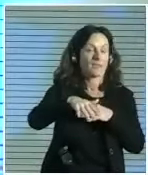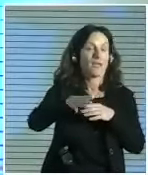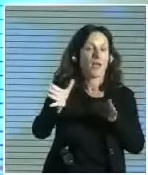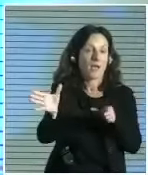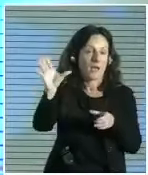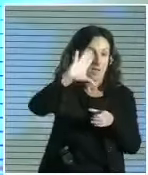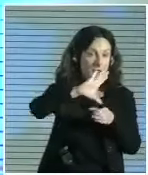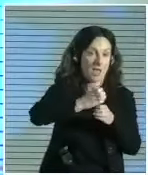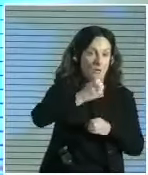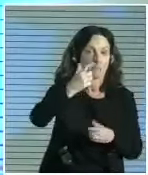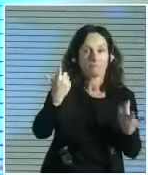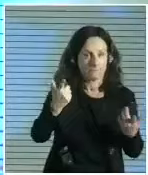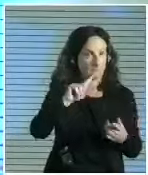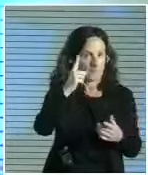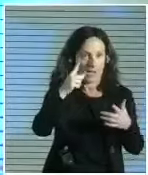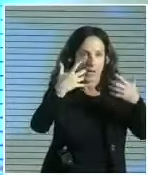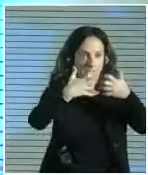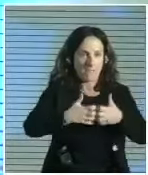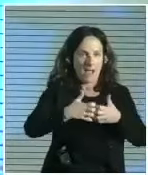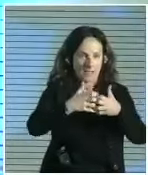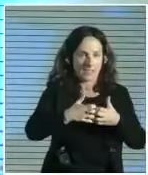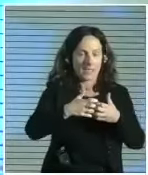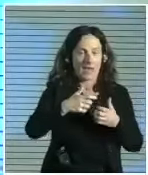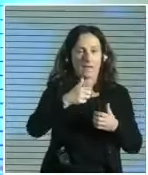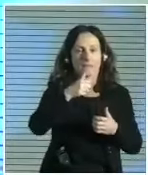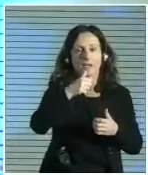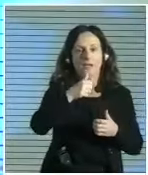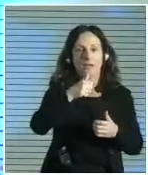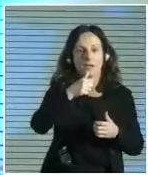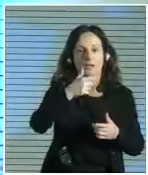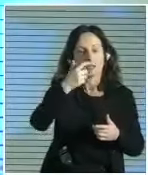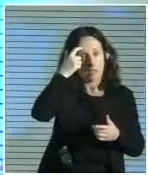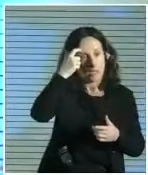And after that, we had a big campaign of communication to